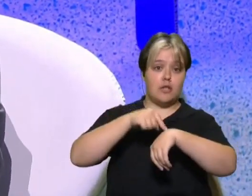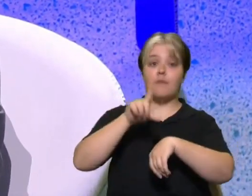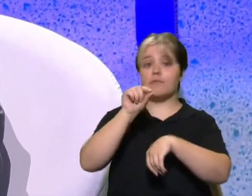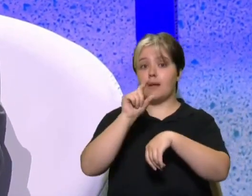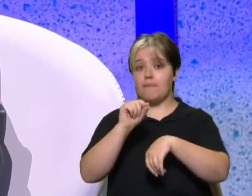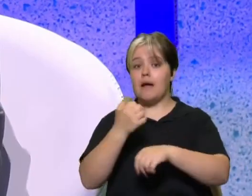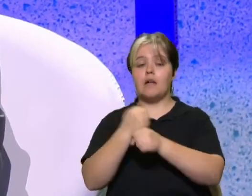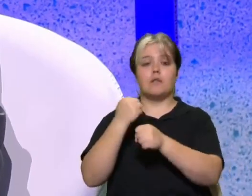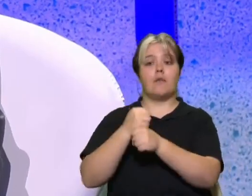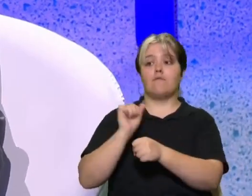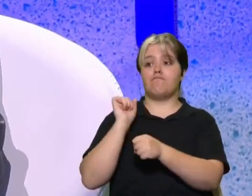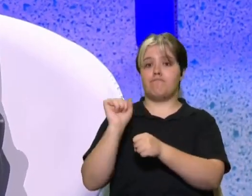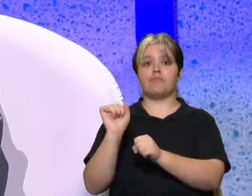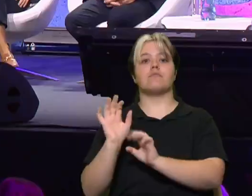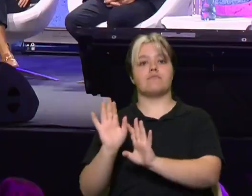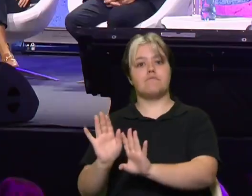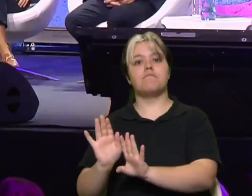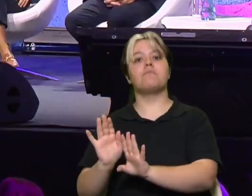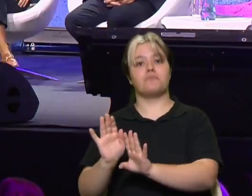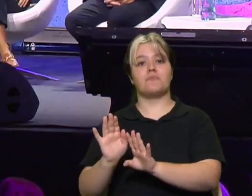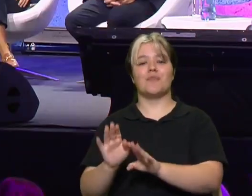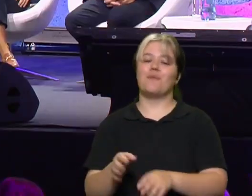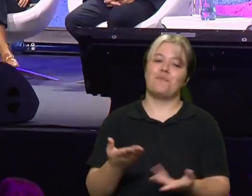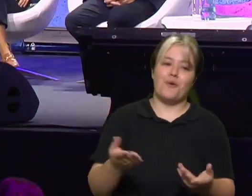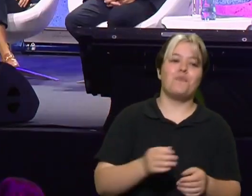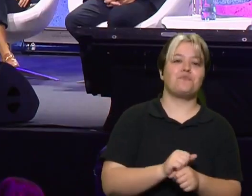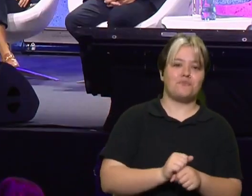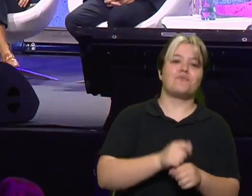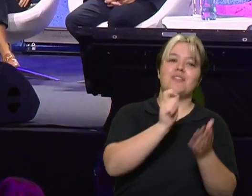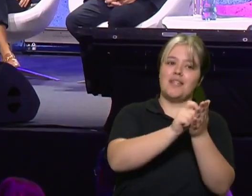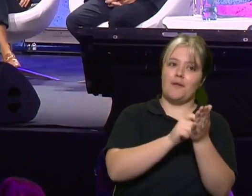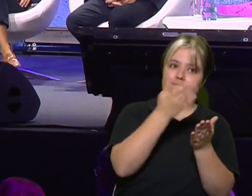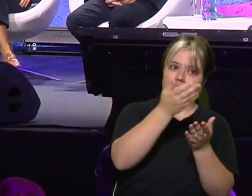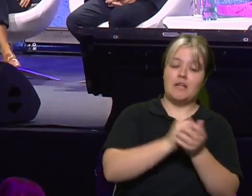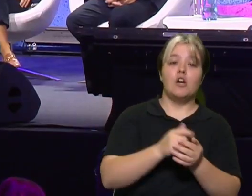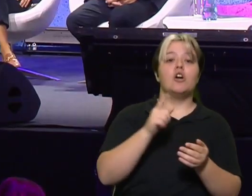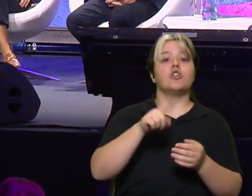and people need time to be allocated. So